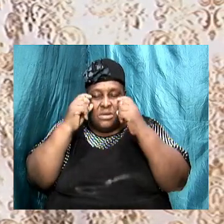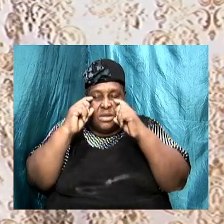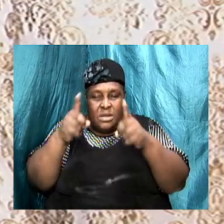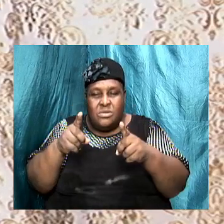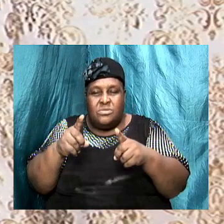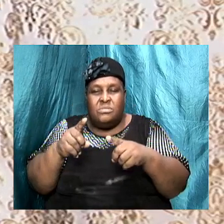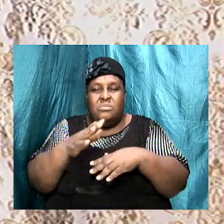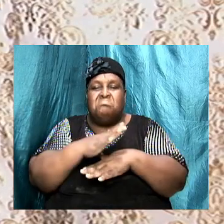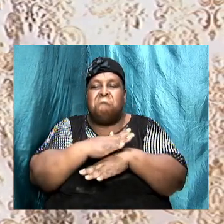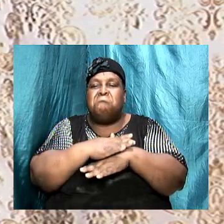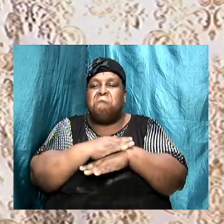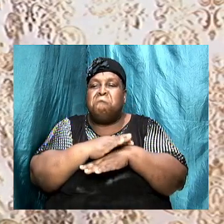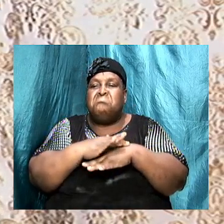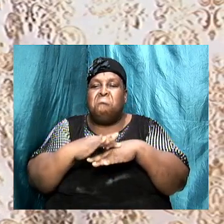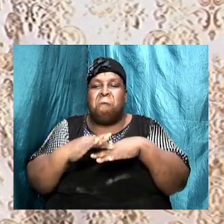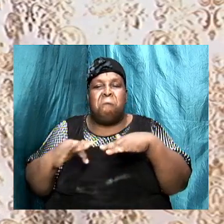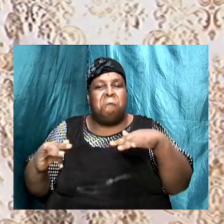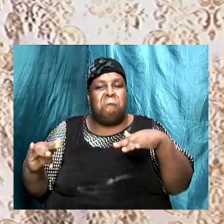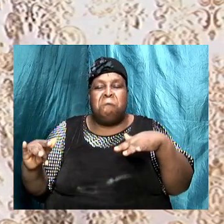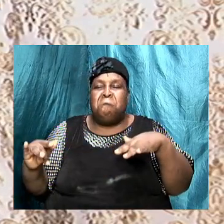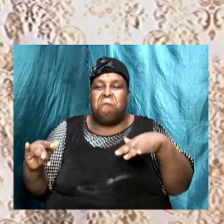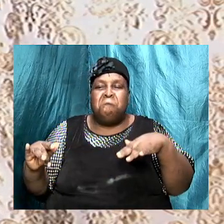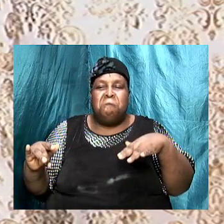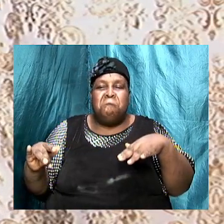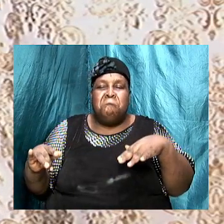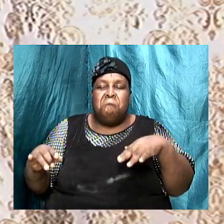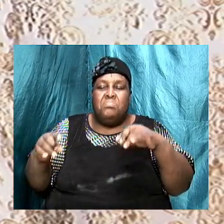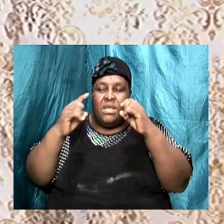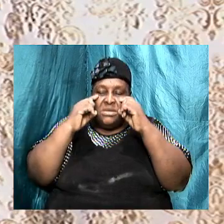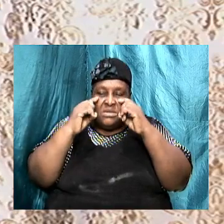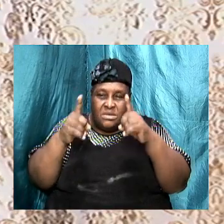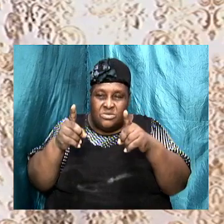In essence, a doctrine must be